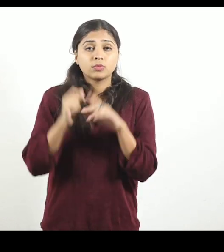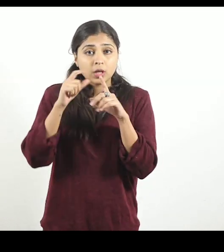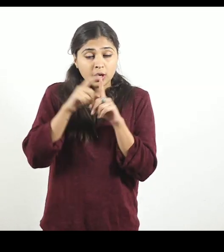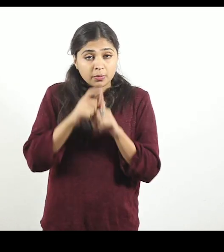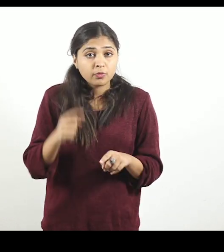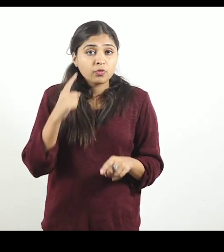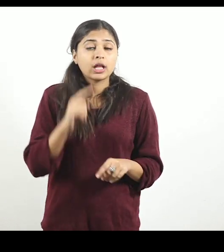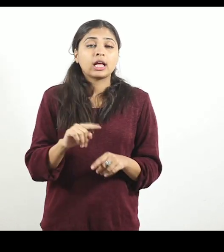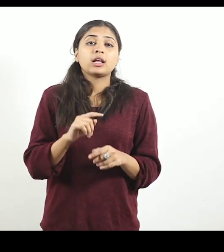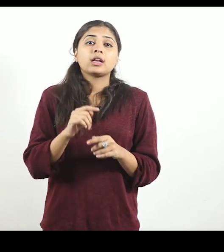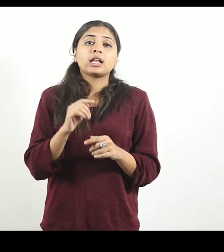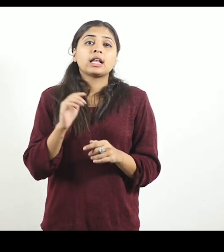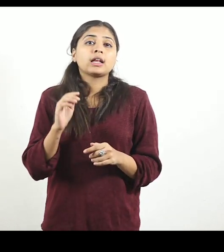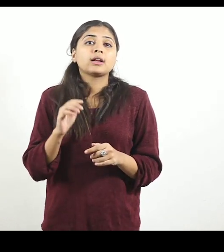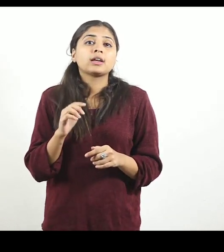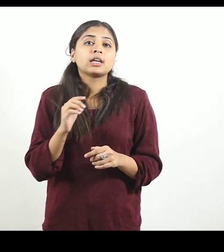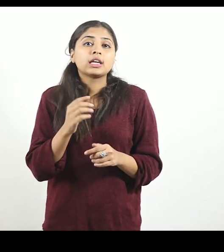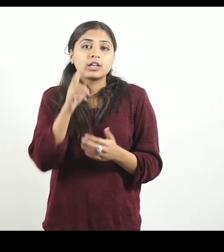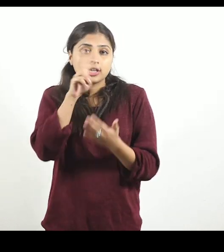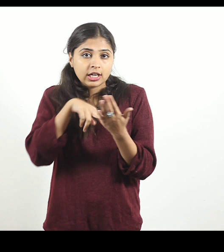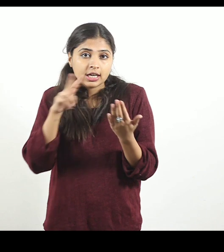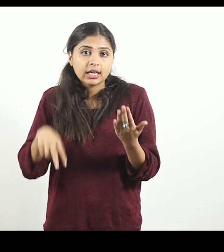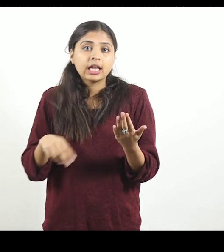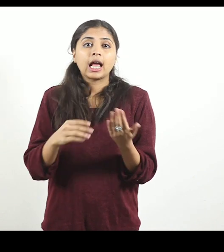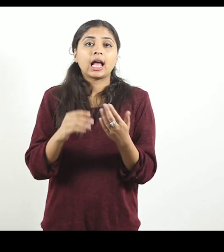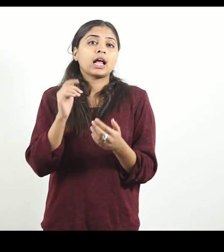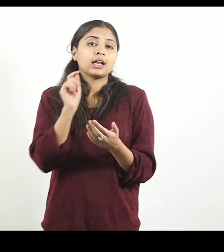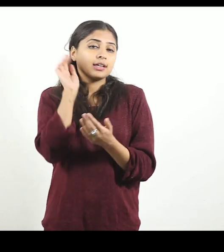listening, speaking, reading, and writing skills.